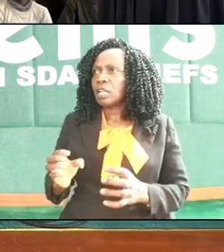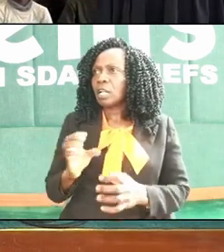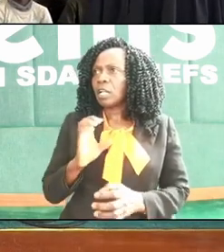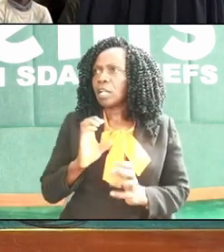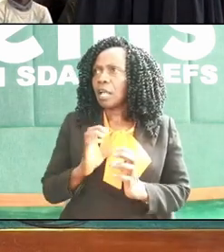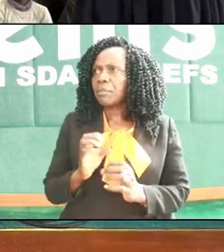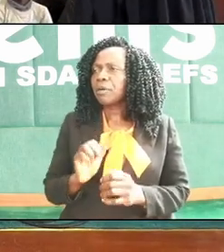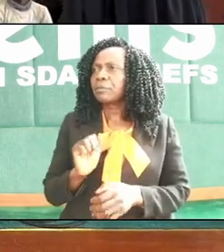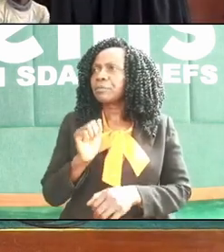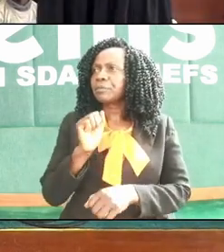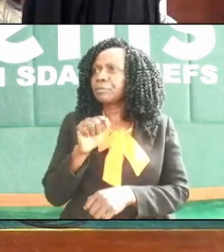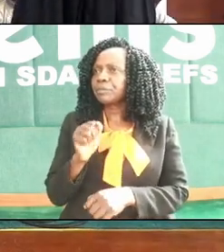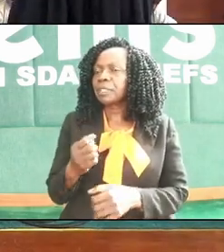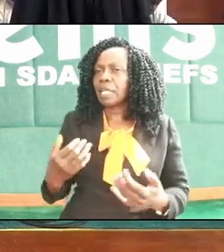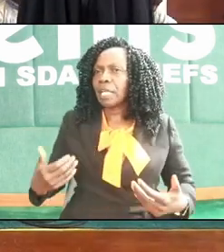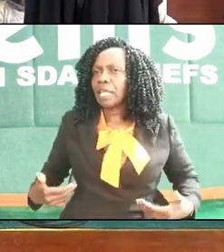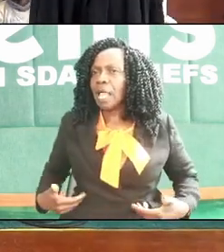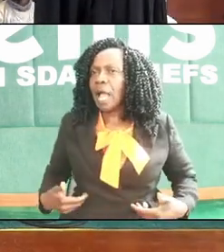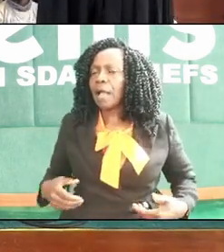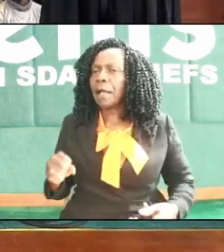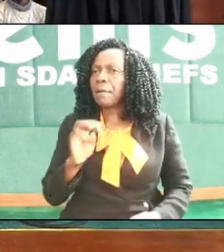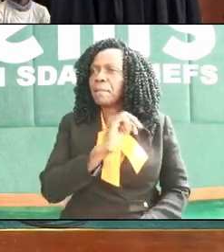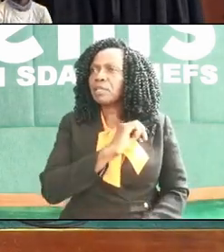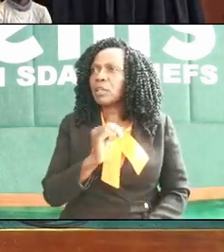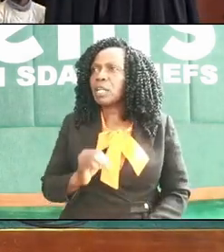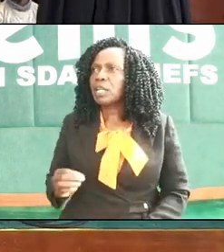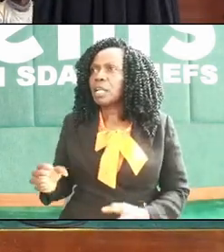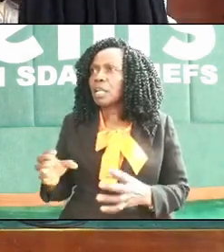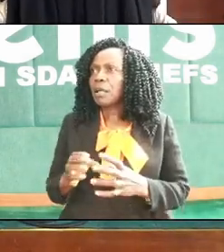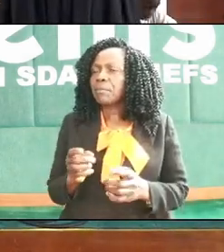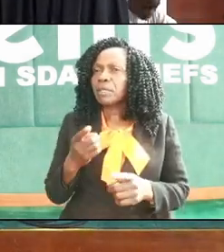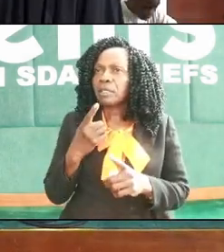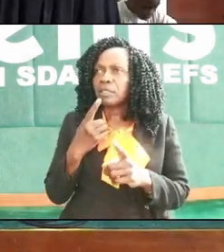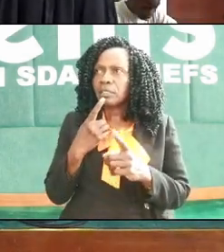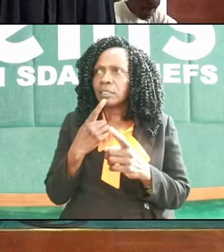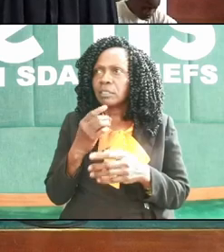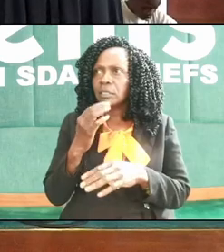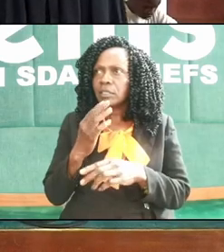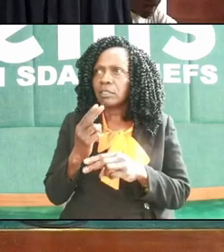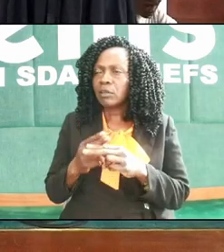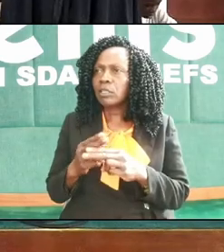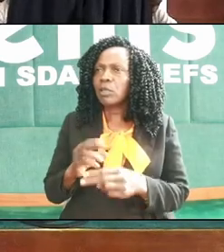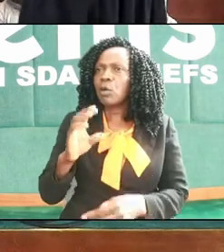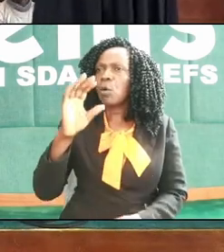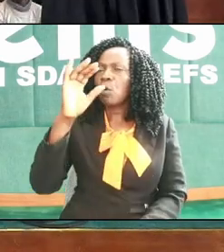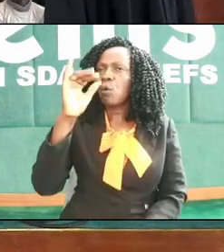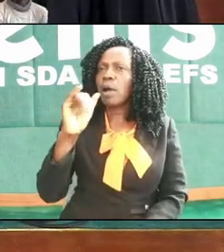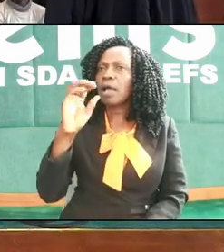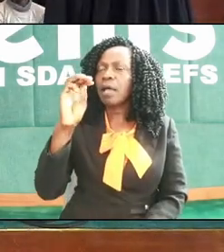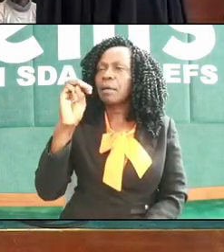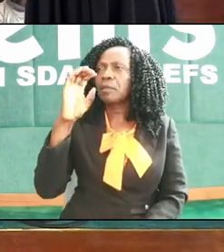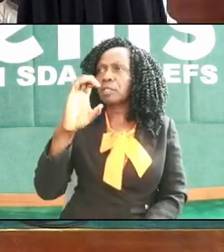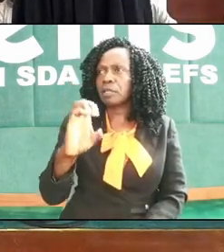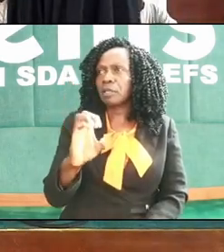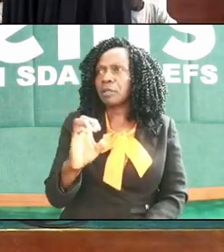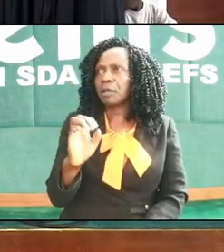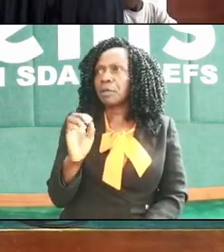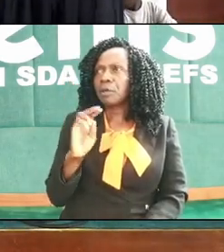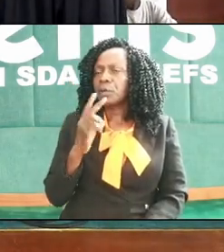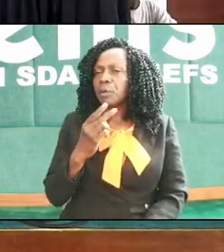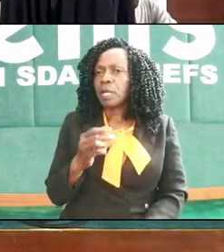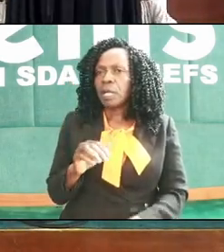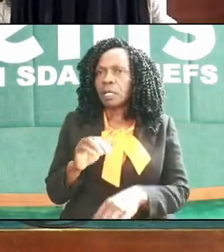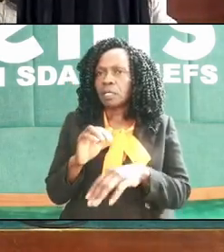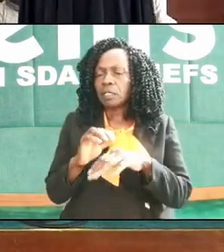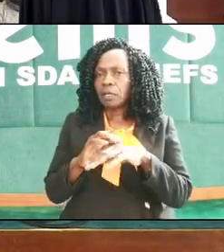Awesome. We are the Young Missionaries Club, also known as the YMC. We are on fire for Jesus, and we are